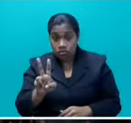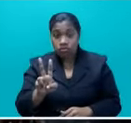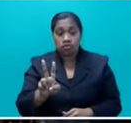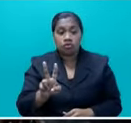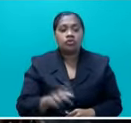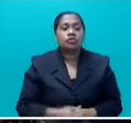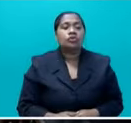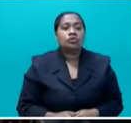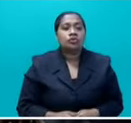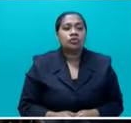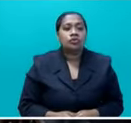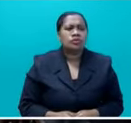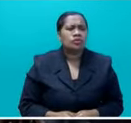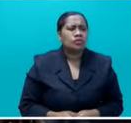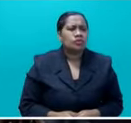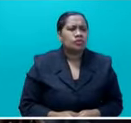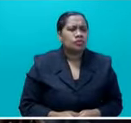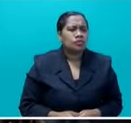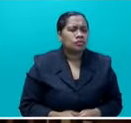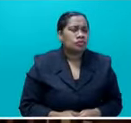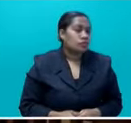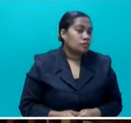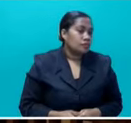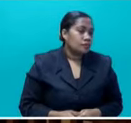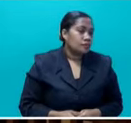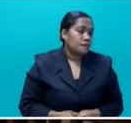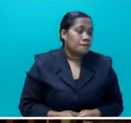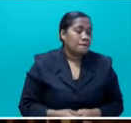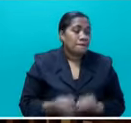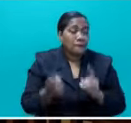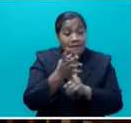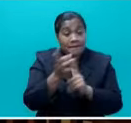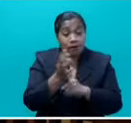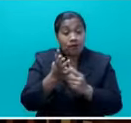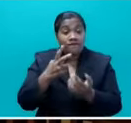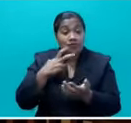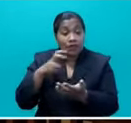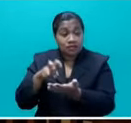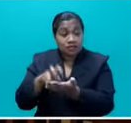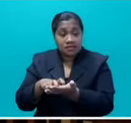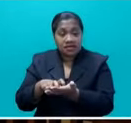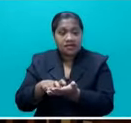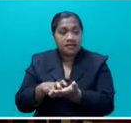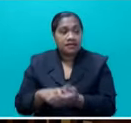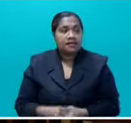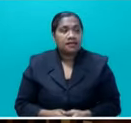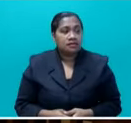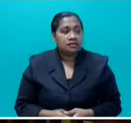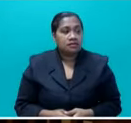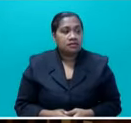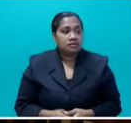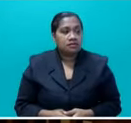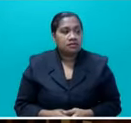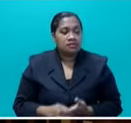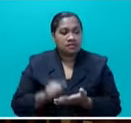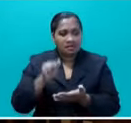the register. I think the importance of the register is to be properly maintained and